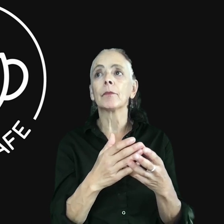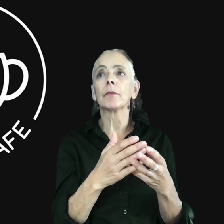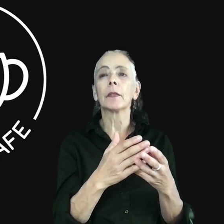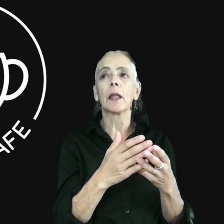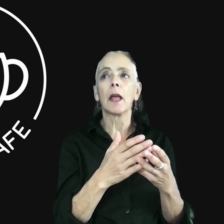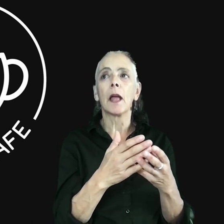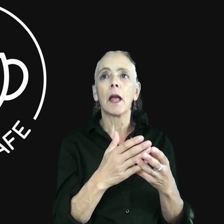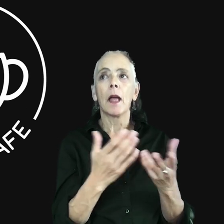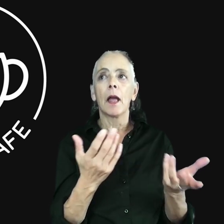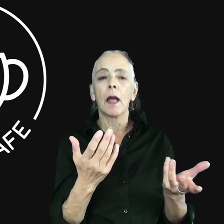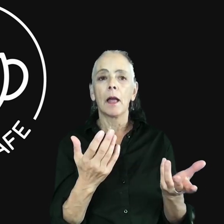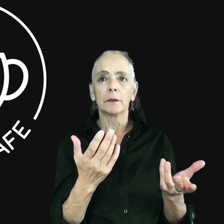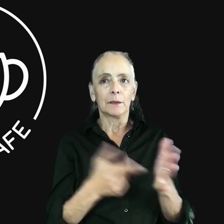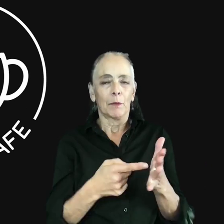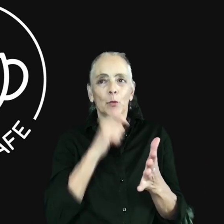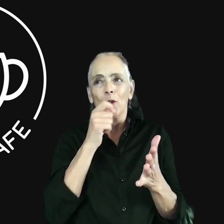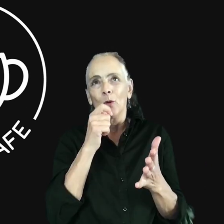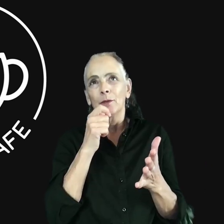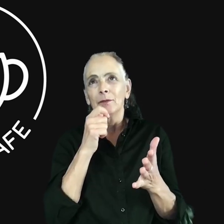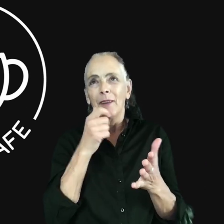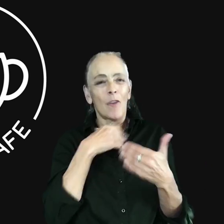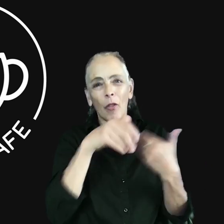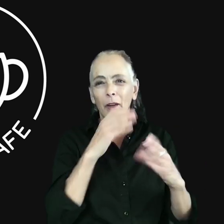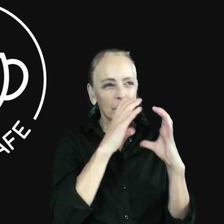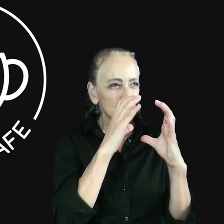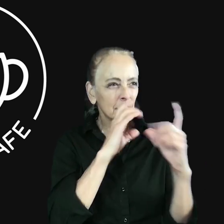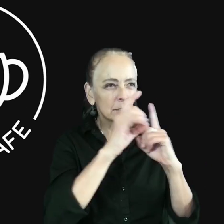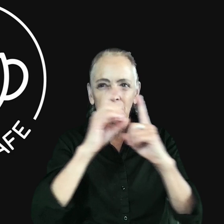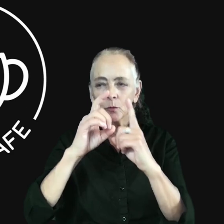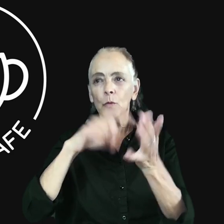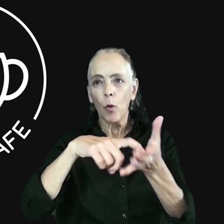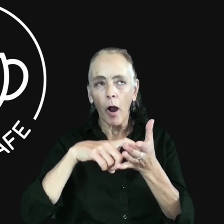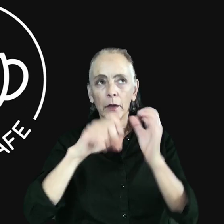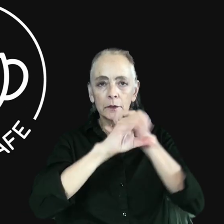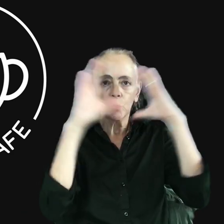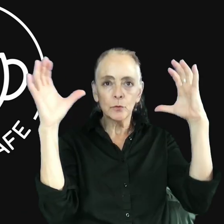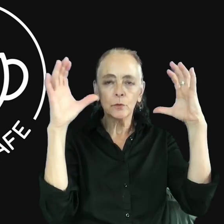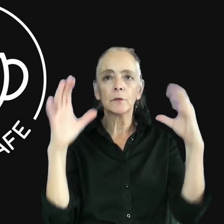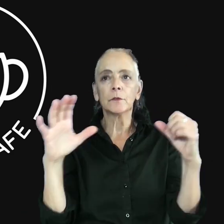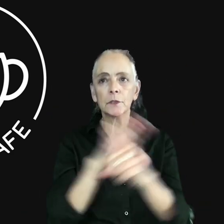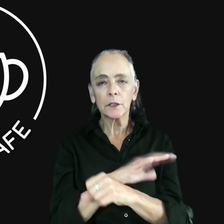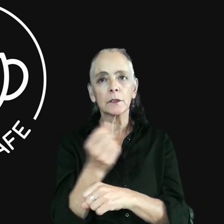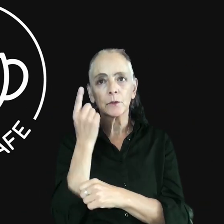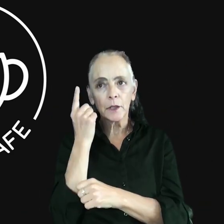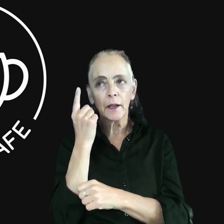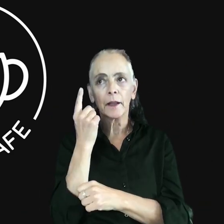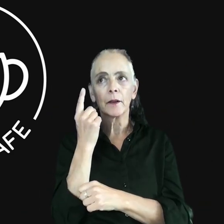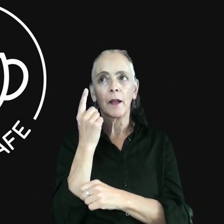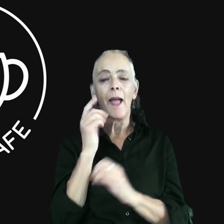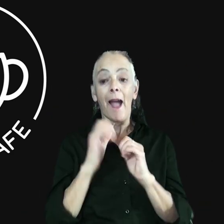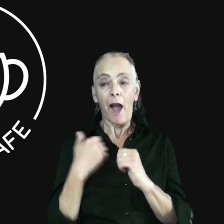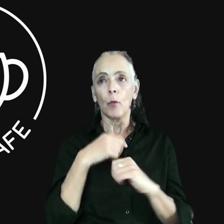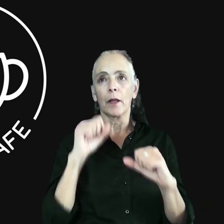may maybe don't have all the conversations that are required to uh to get a full understanding and visibility on how we